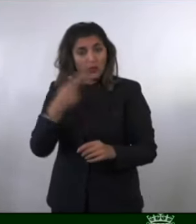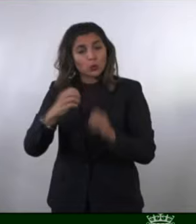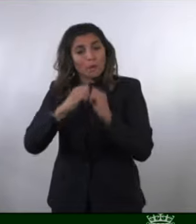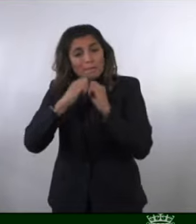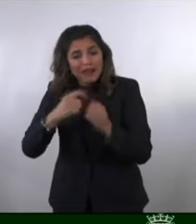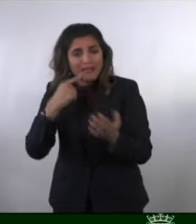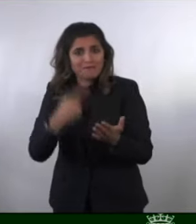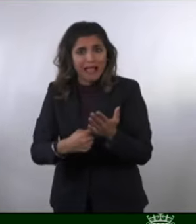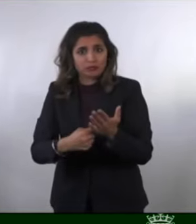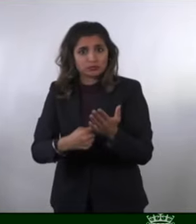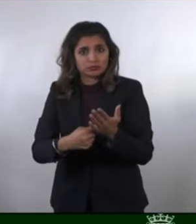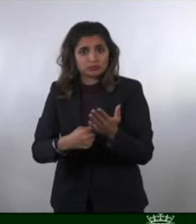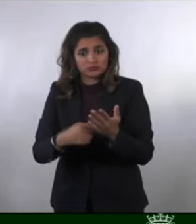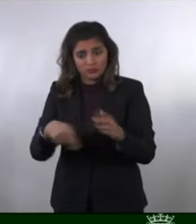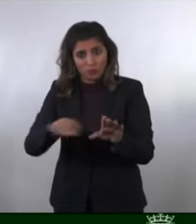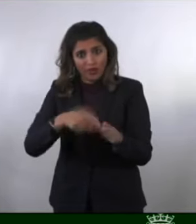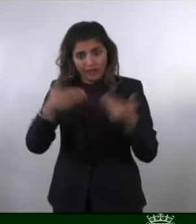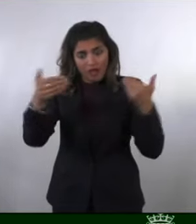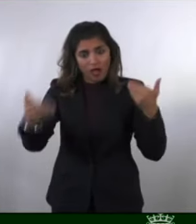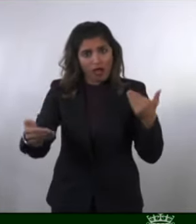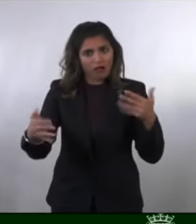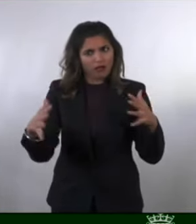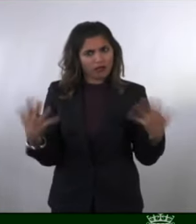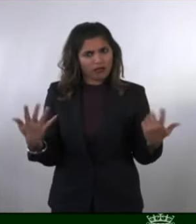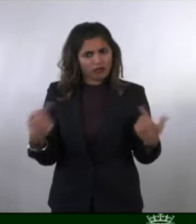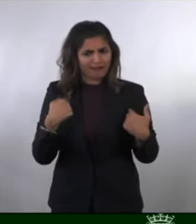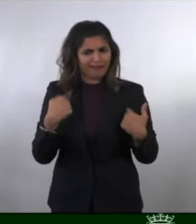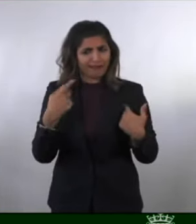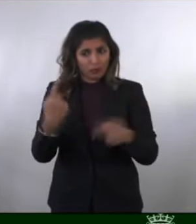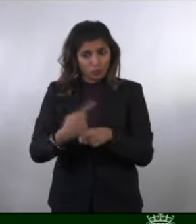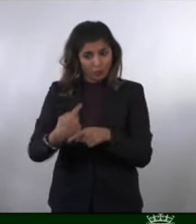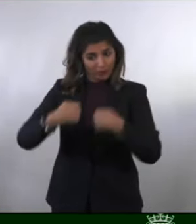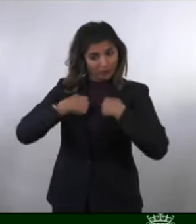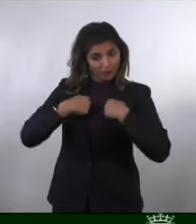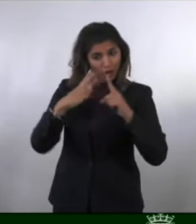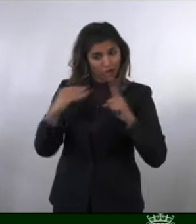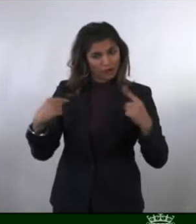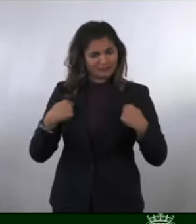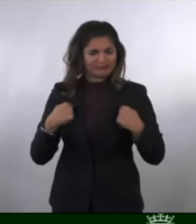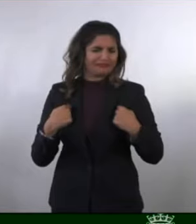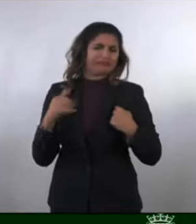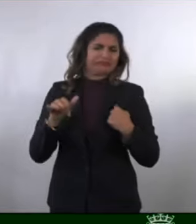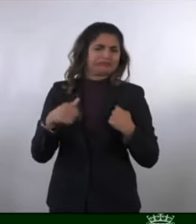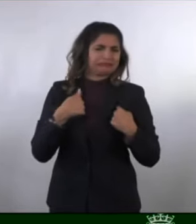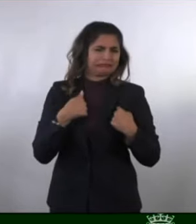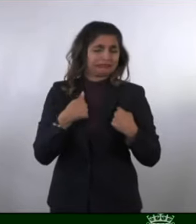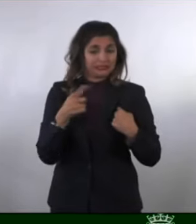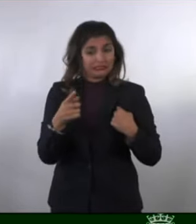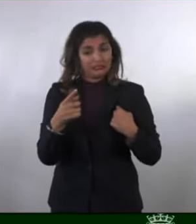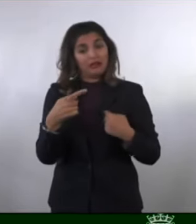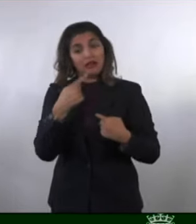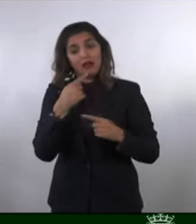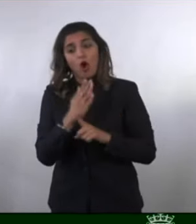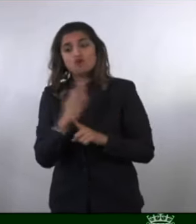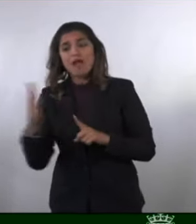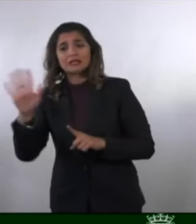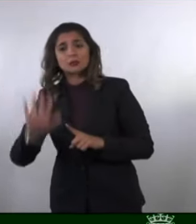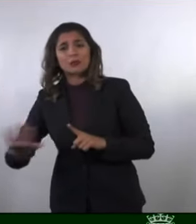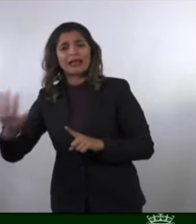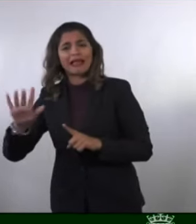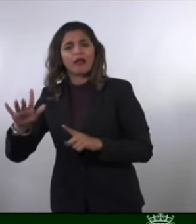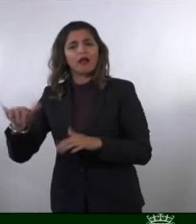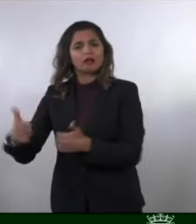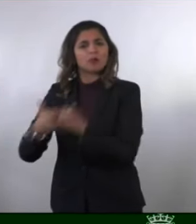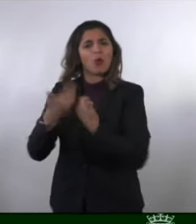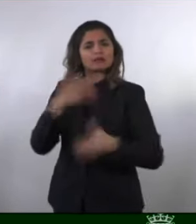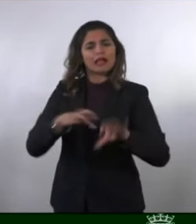spending review period. So I really don't know who he's talking about, but it is not whichever right-wing foes the Right Honourable Gentleman has in view.